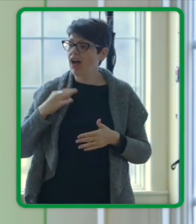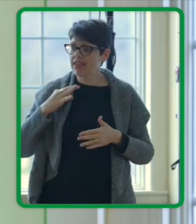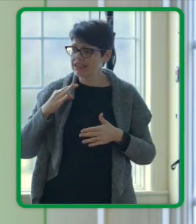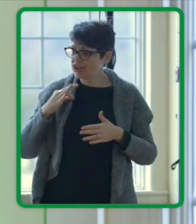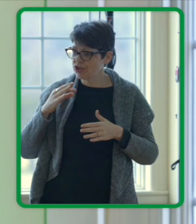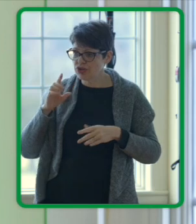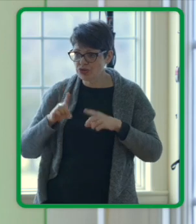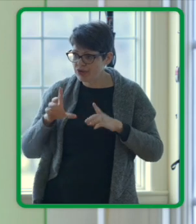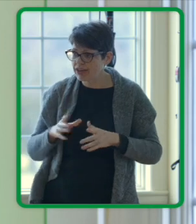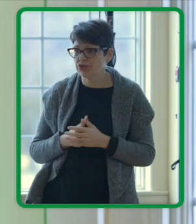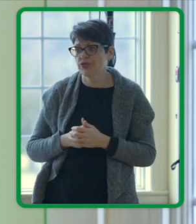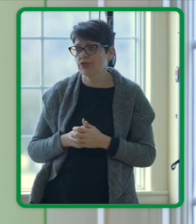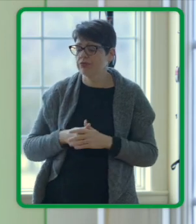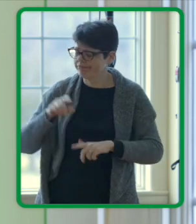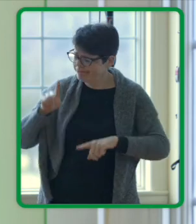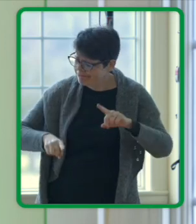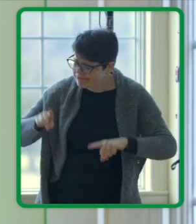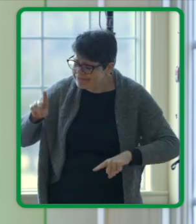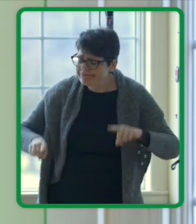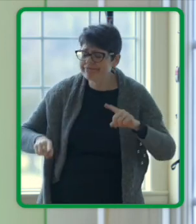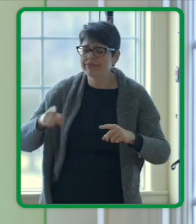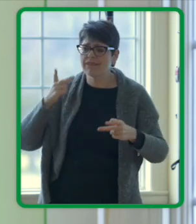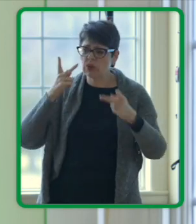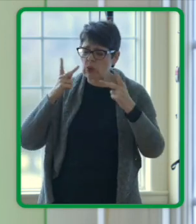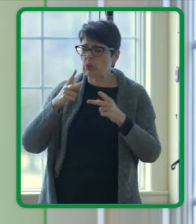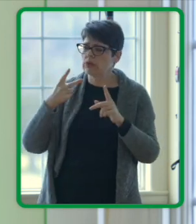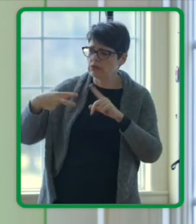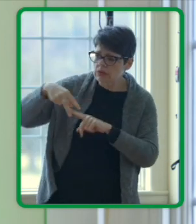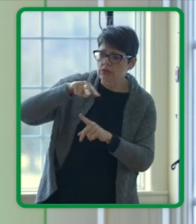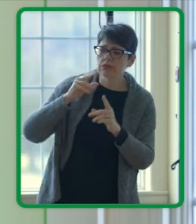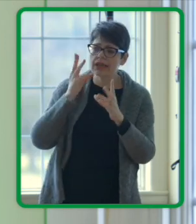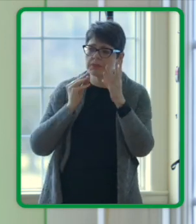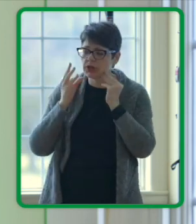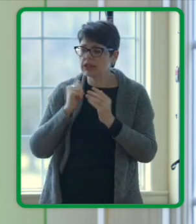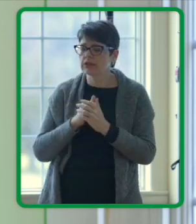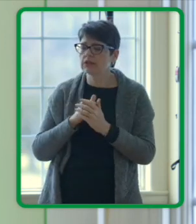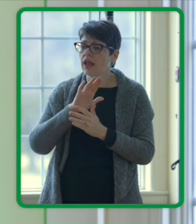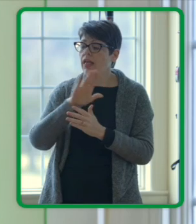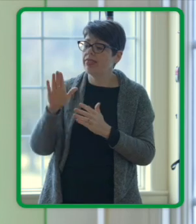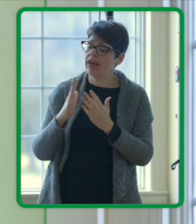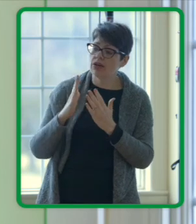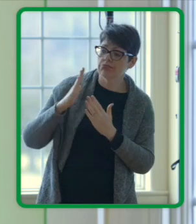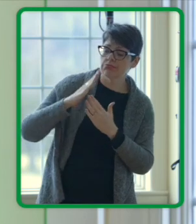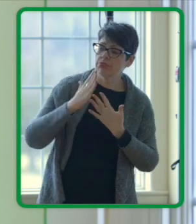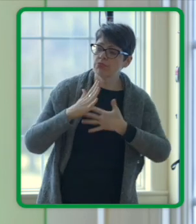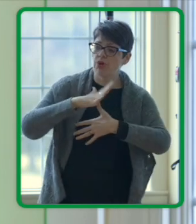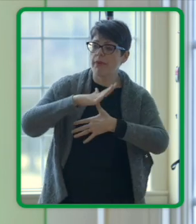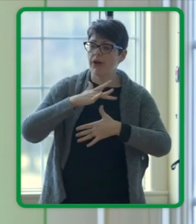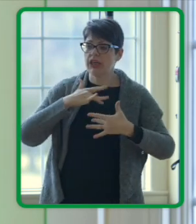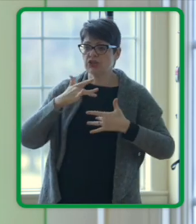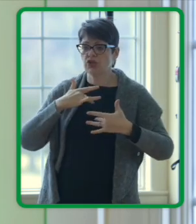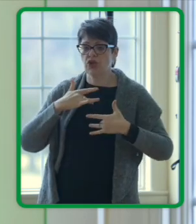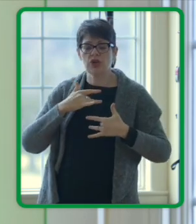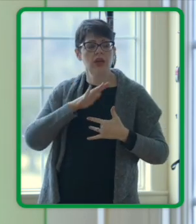views and experience whose primary concern is to carry out the will of our